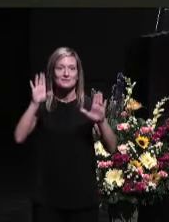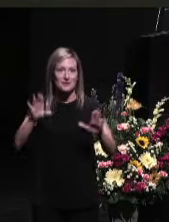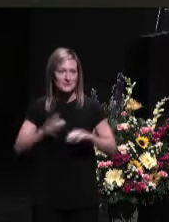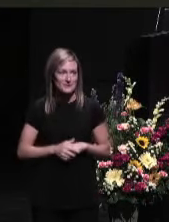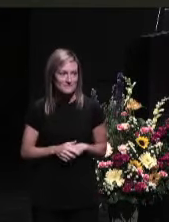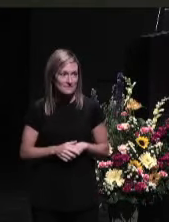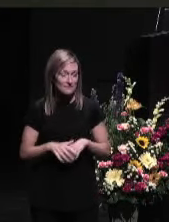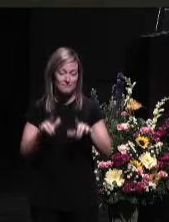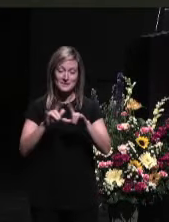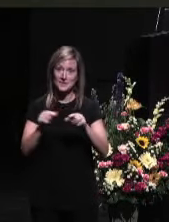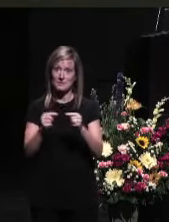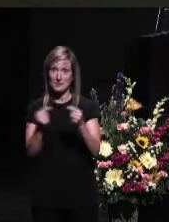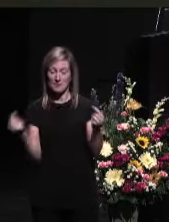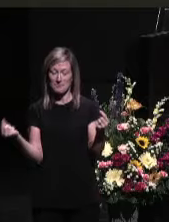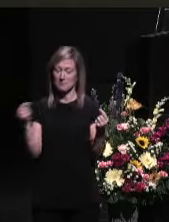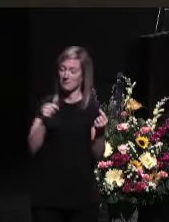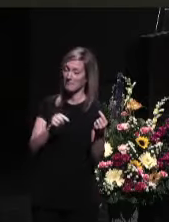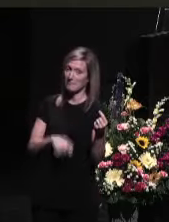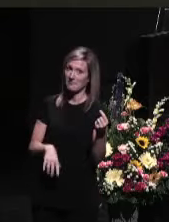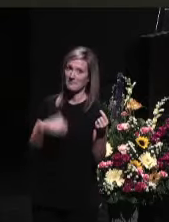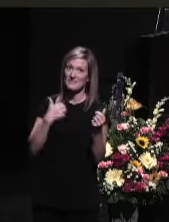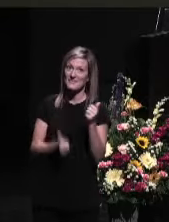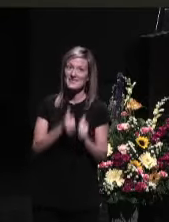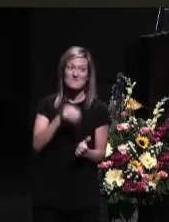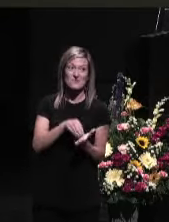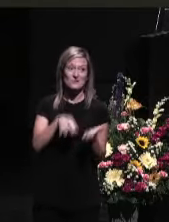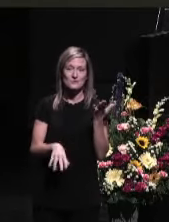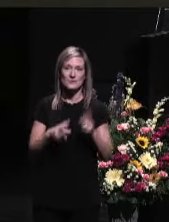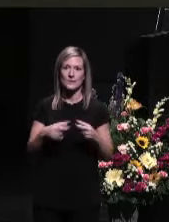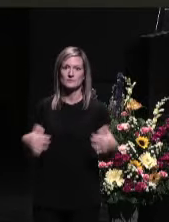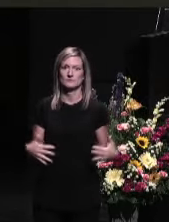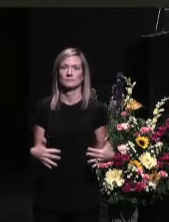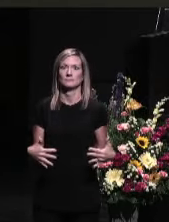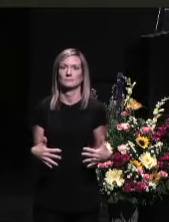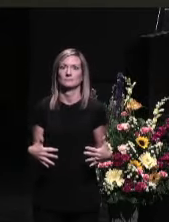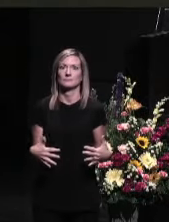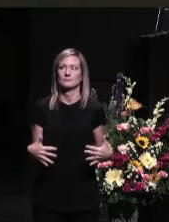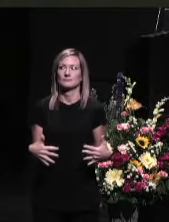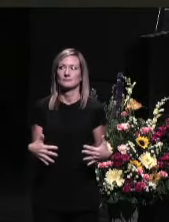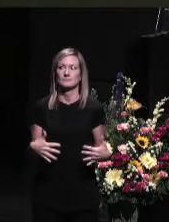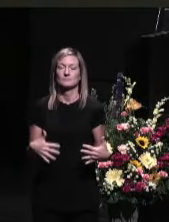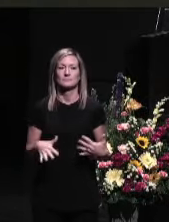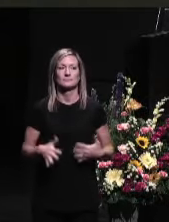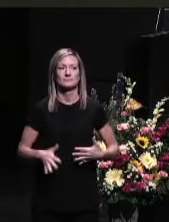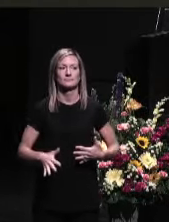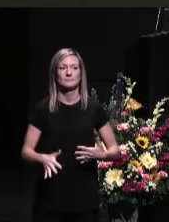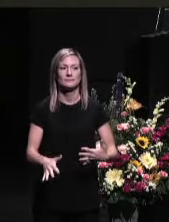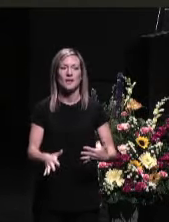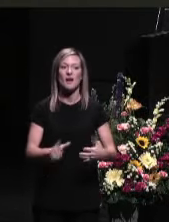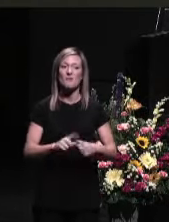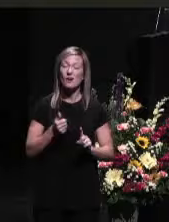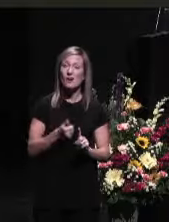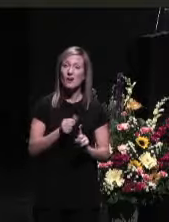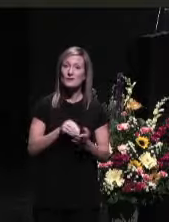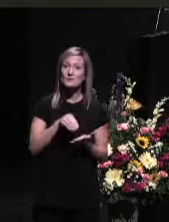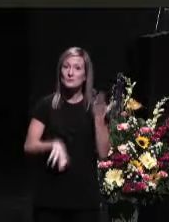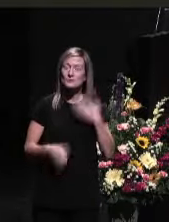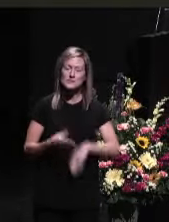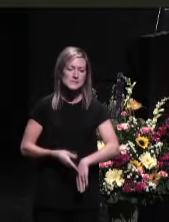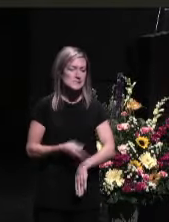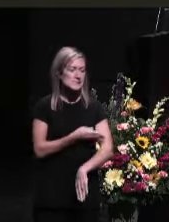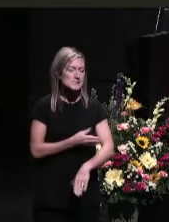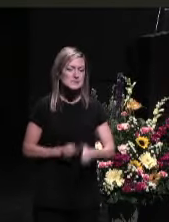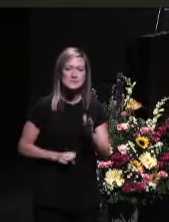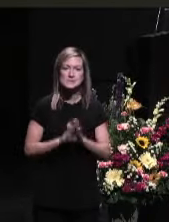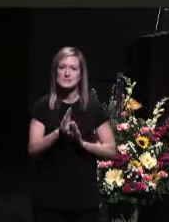Meanwhile, on the other side, there were most of the students who were very intimidated. And they talked about how this gave them confidence. But the most